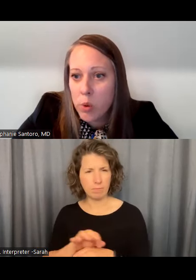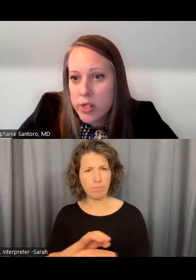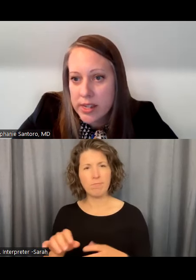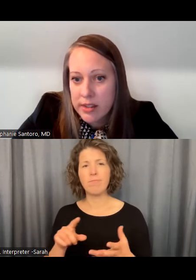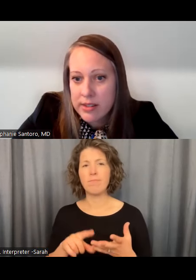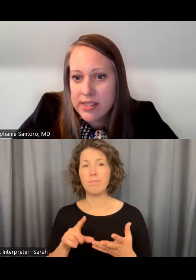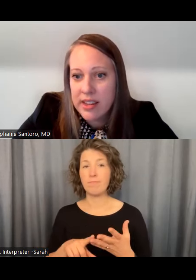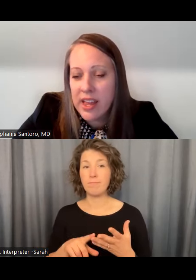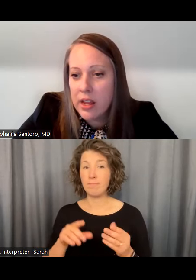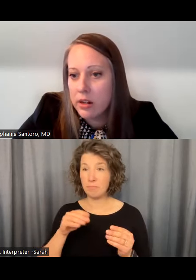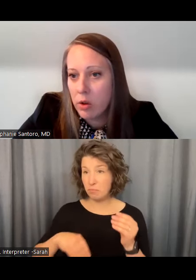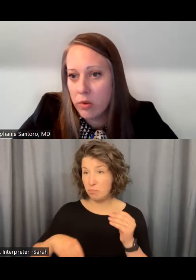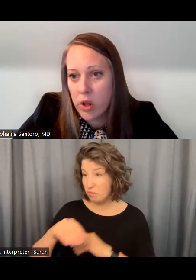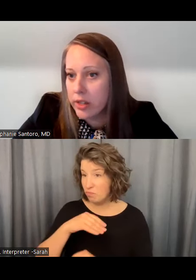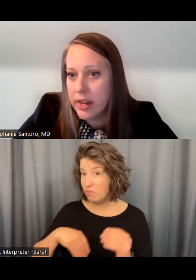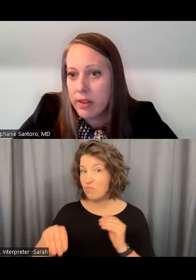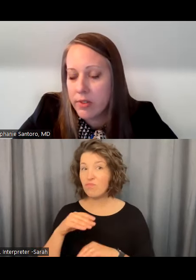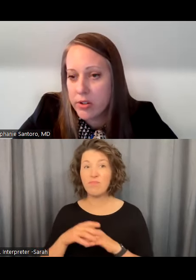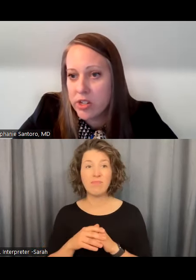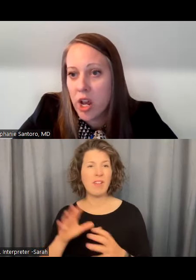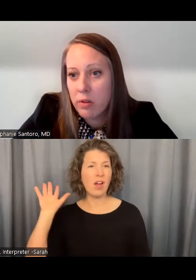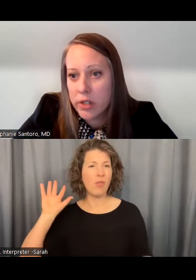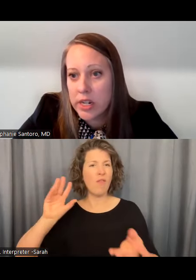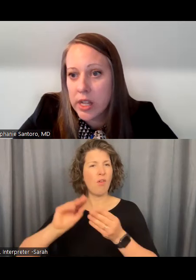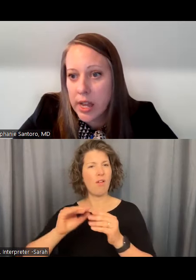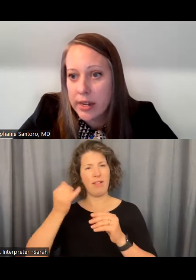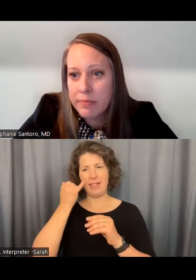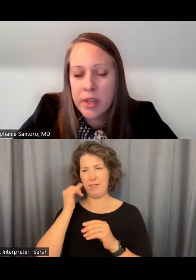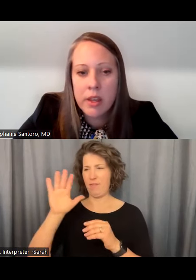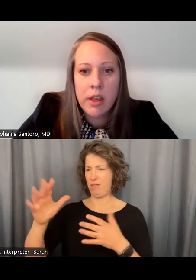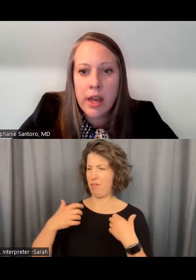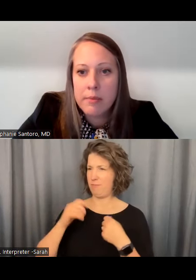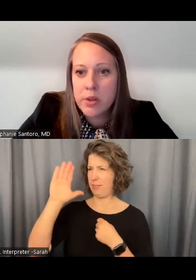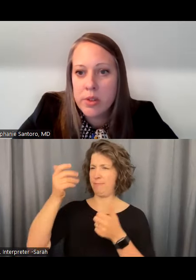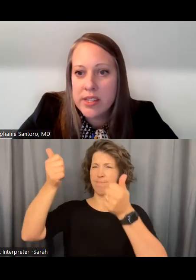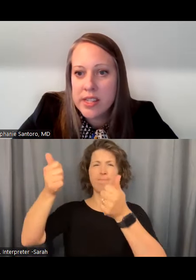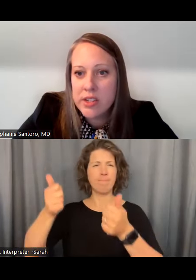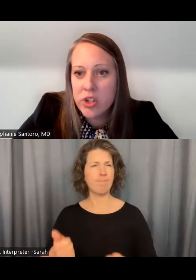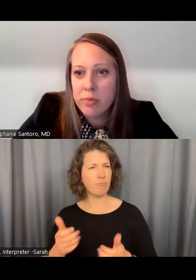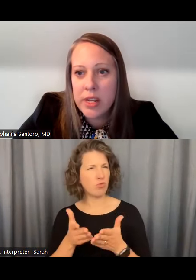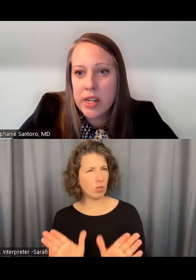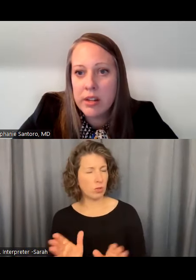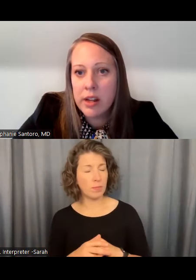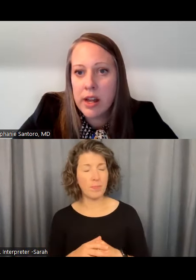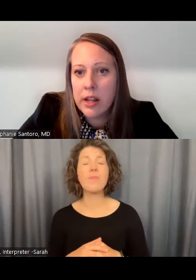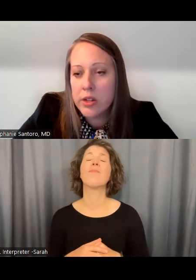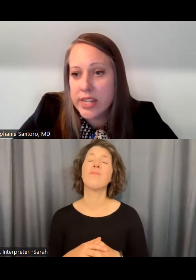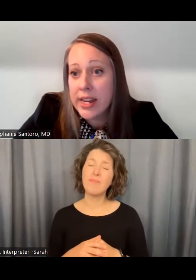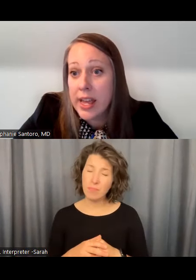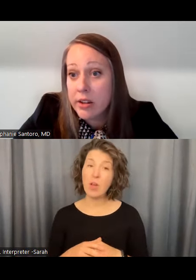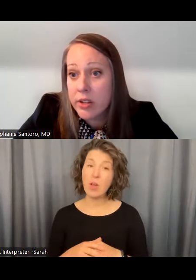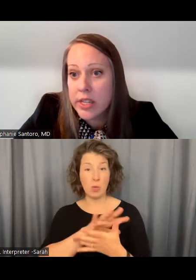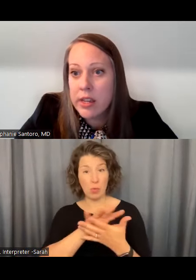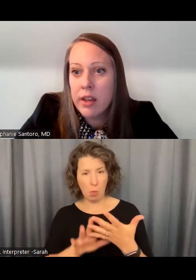ambulation, motor skills, and overall kind of if there's a general decline. So these things should be looked